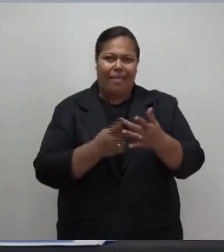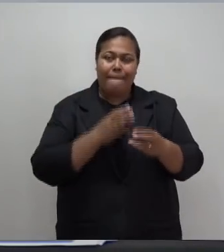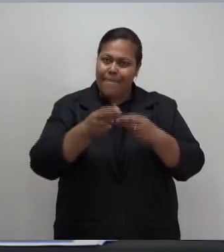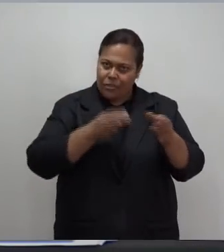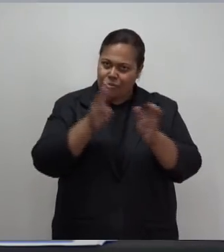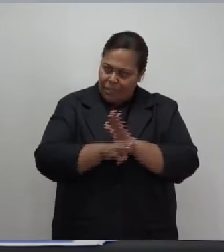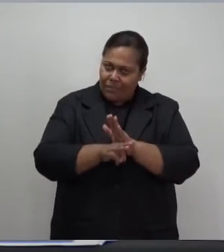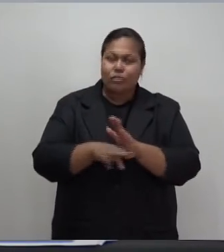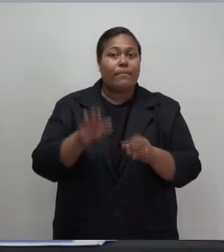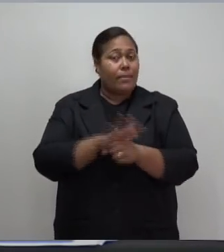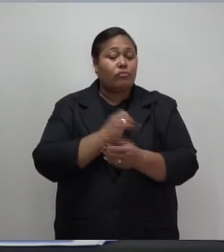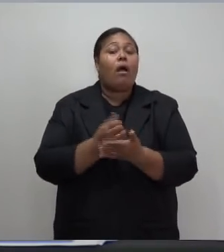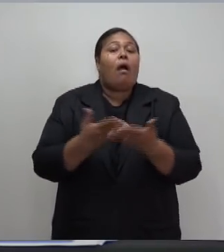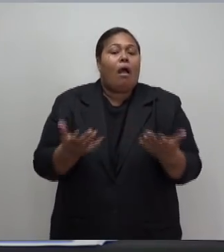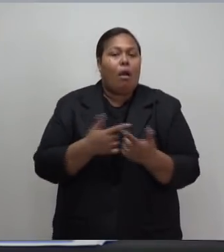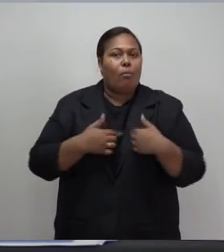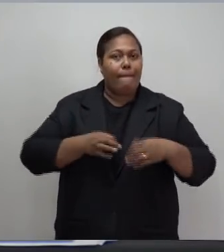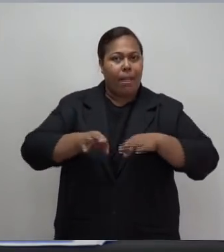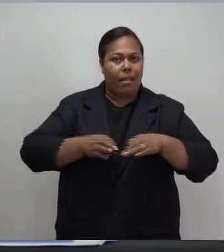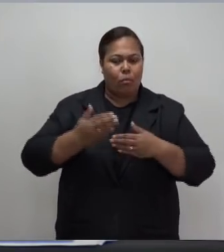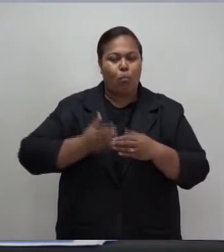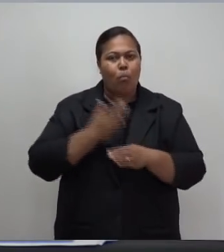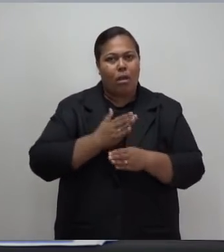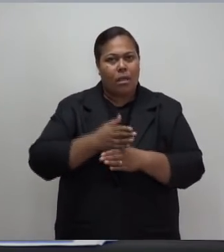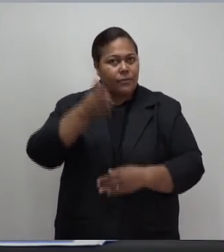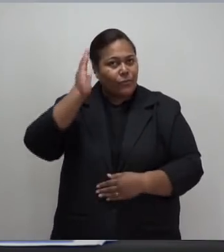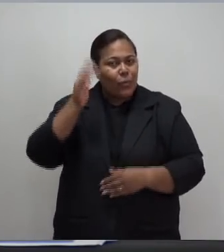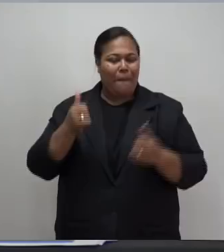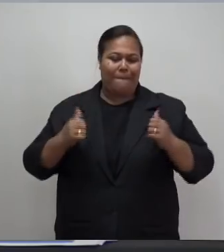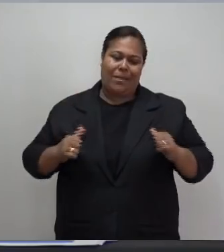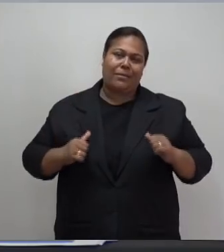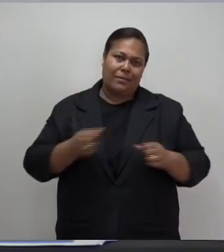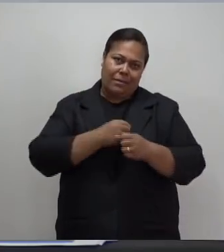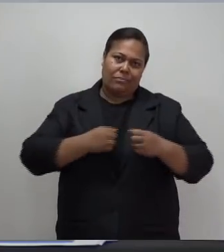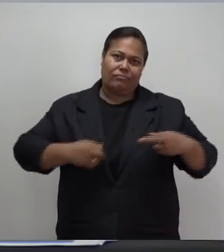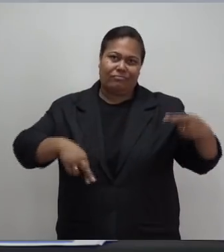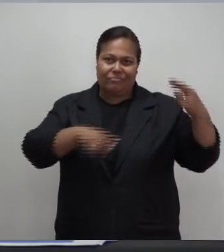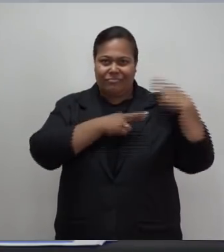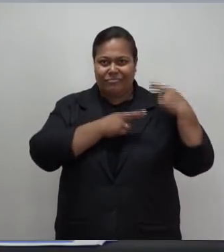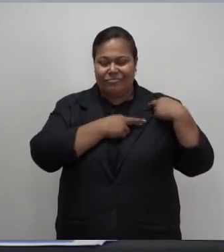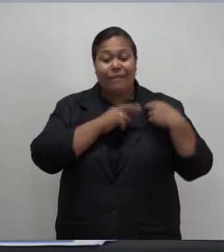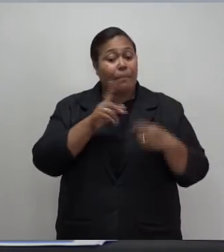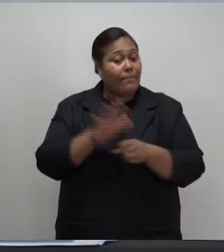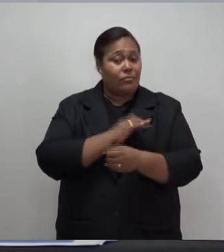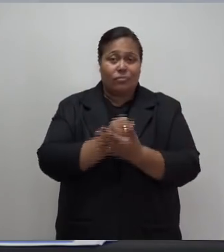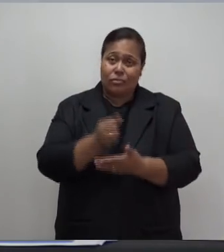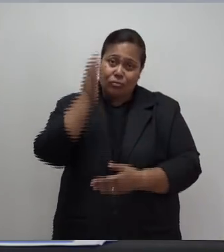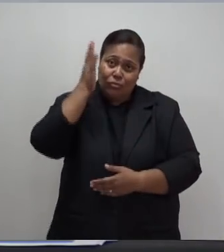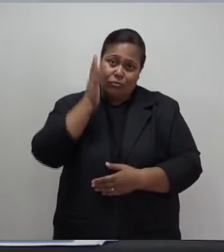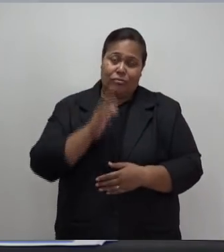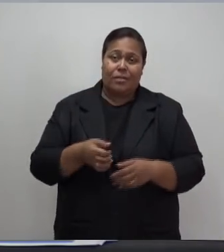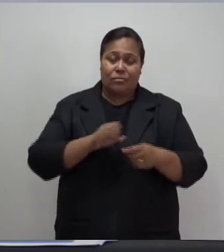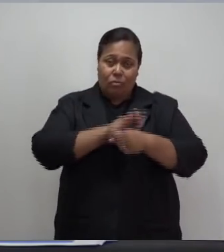we work and how do we practice our responsibilities for ensuring our schools are